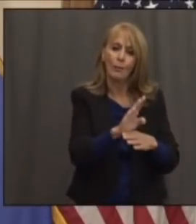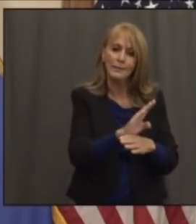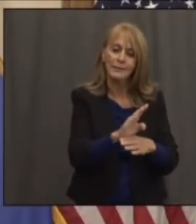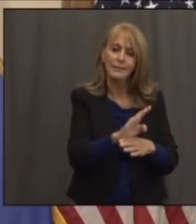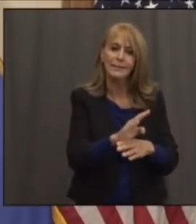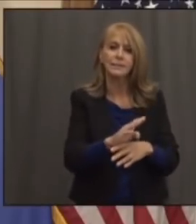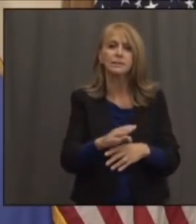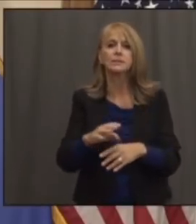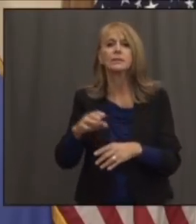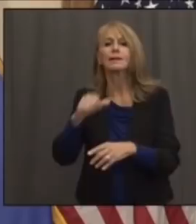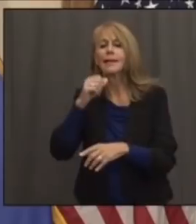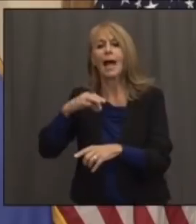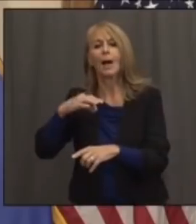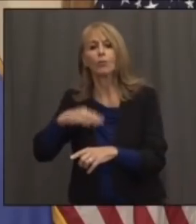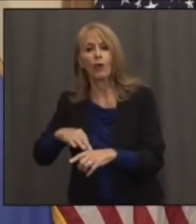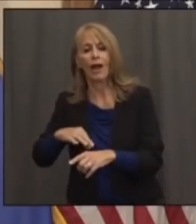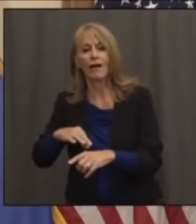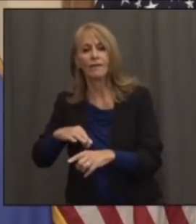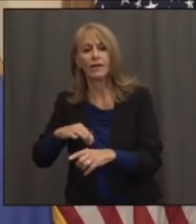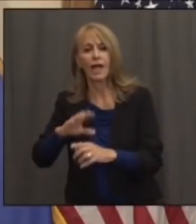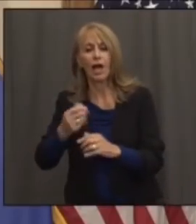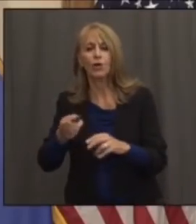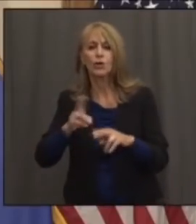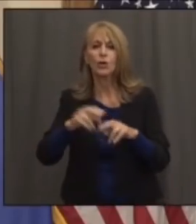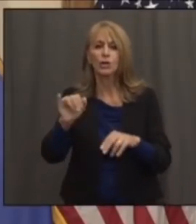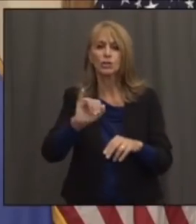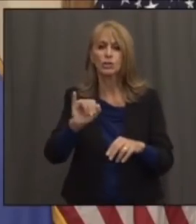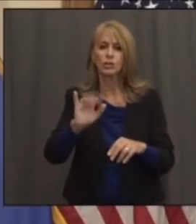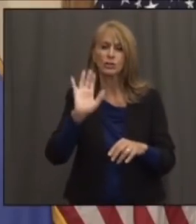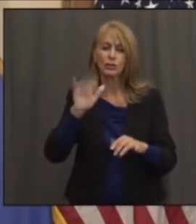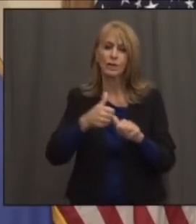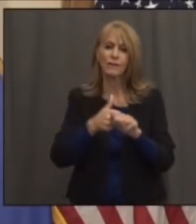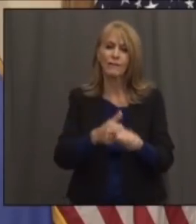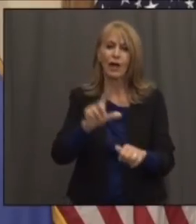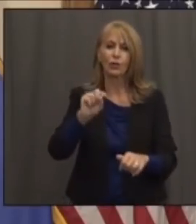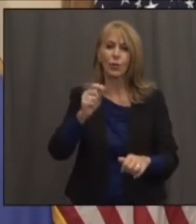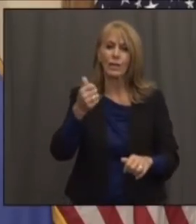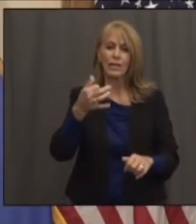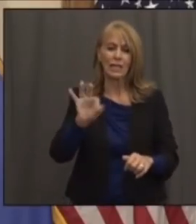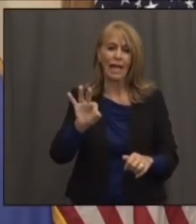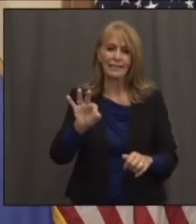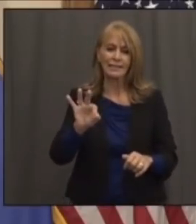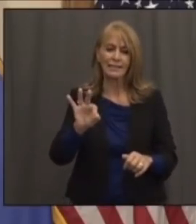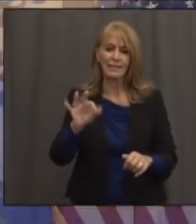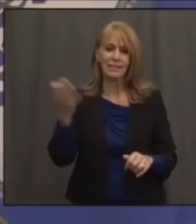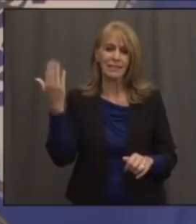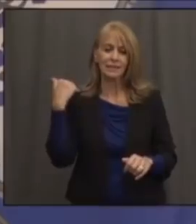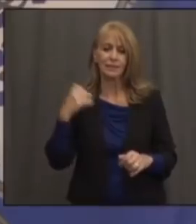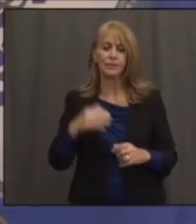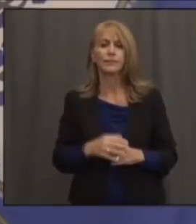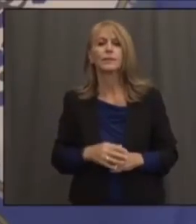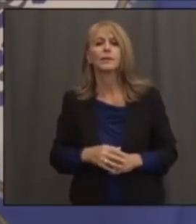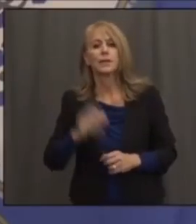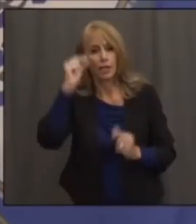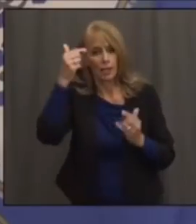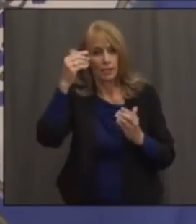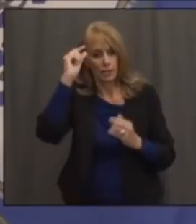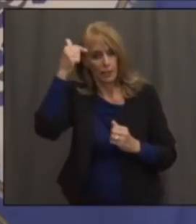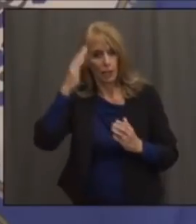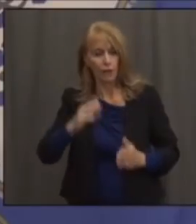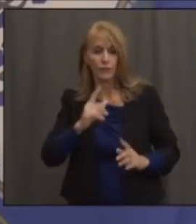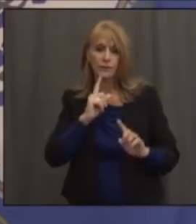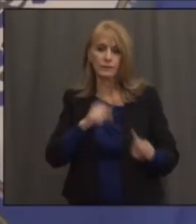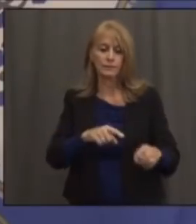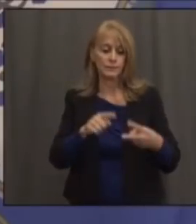the cost of health insurance was a priority following the 2019 session. Yeah, two answers to that, Hugh. For the